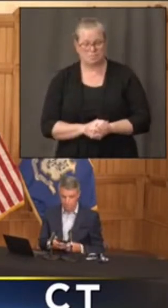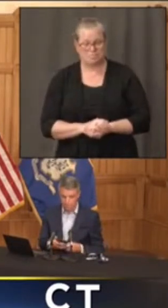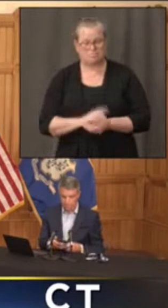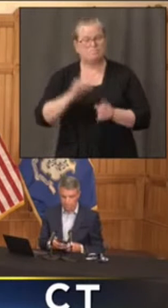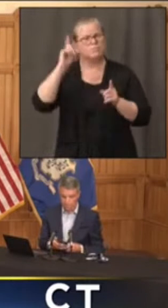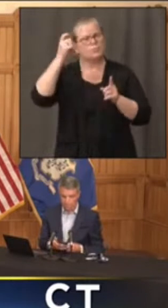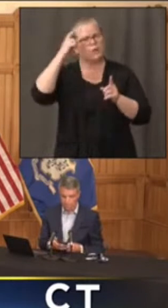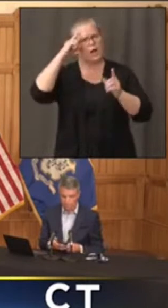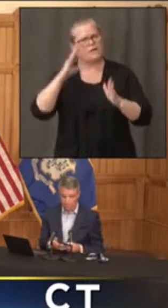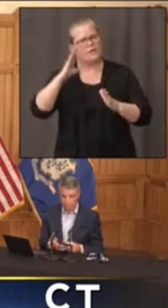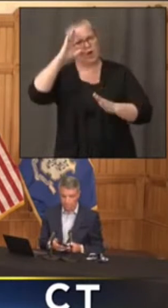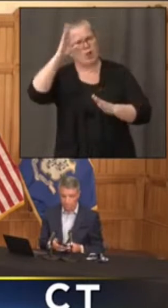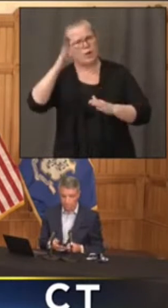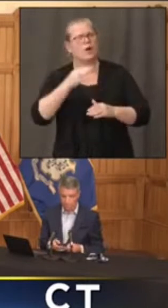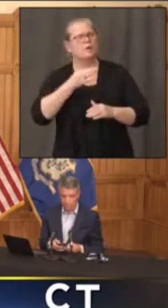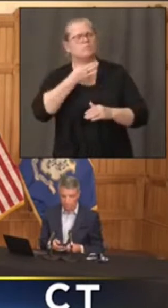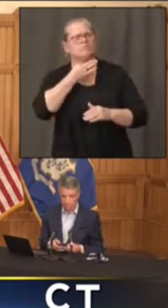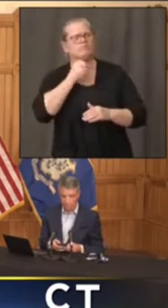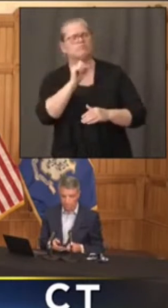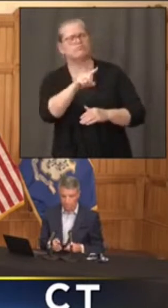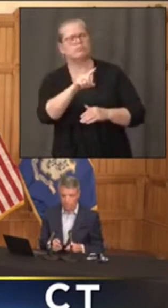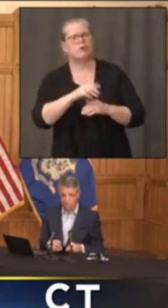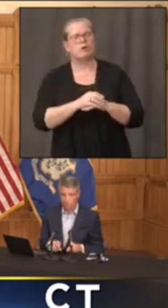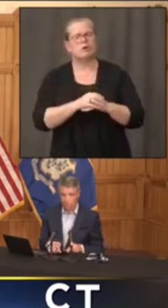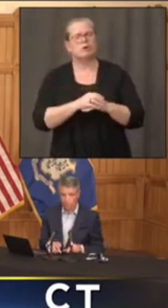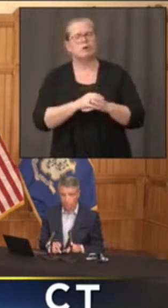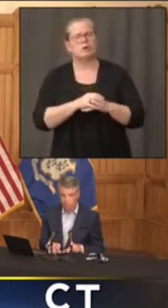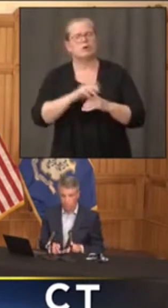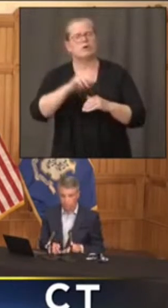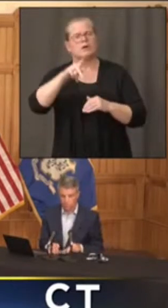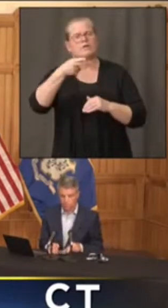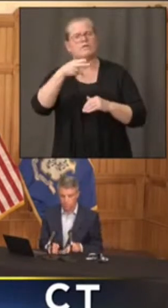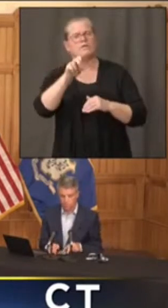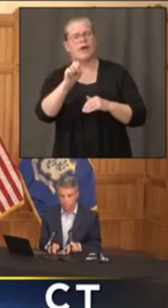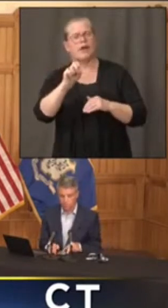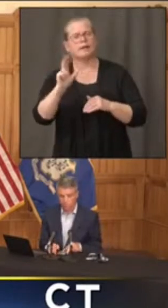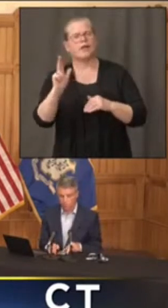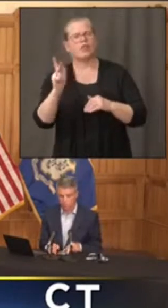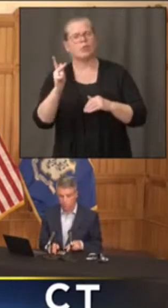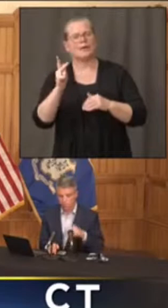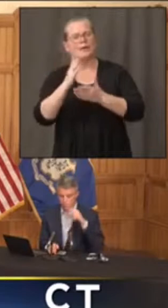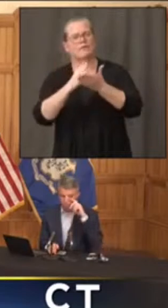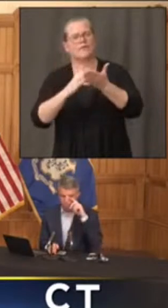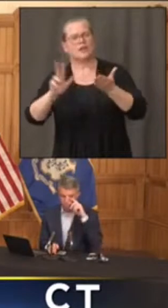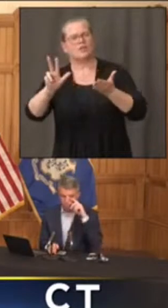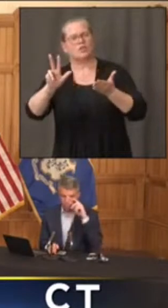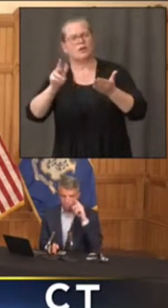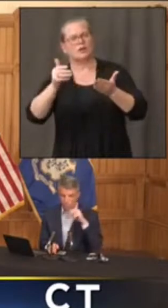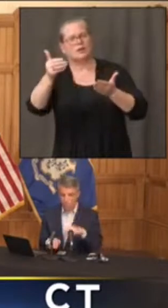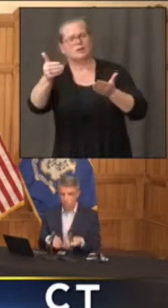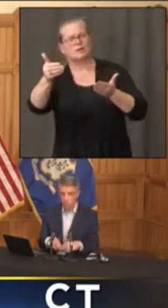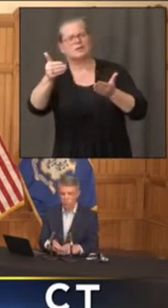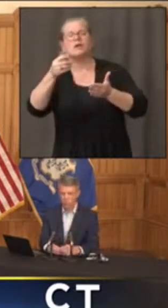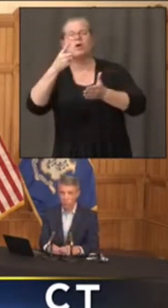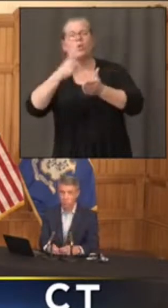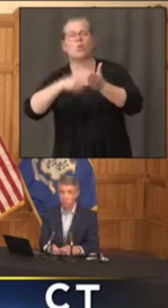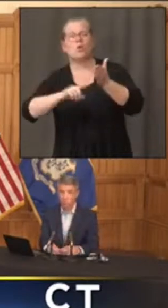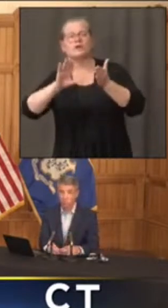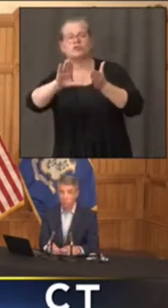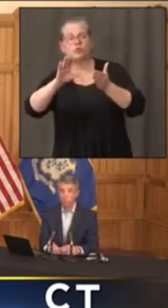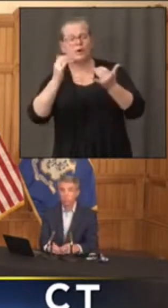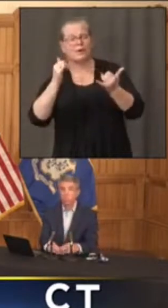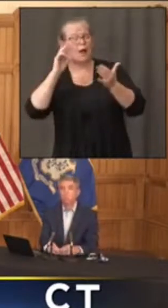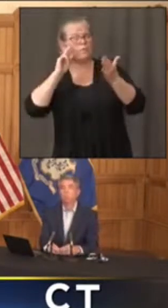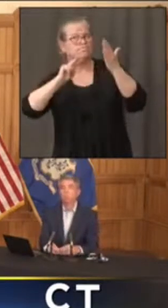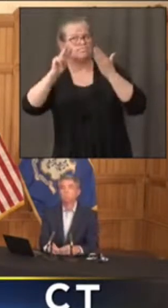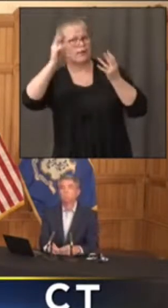what your latest thinking might be about Phase three anything any thoughts about the bar is the inside dieting and